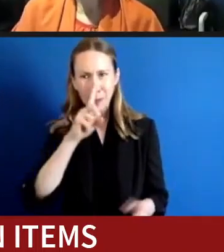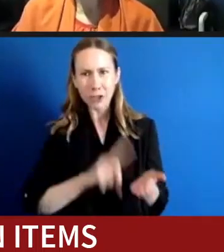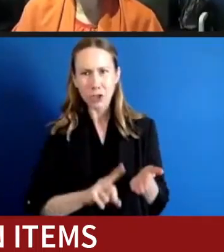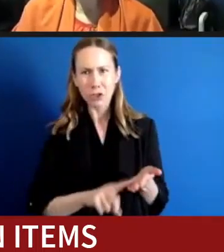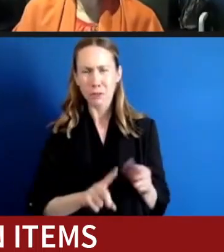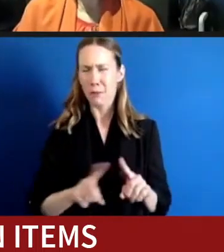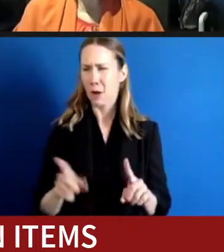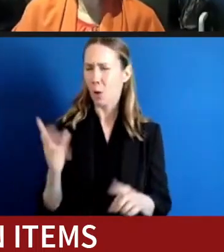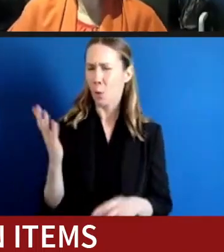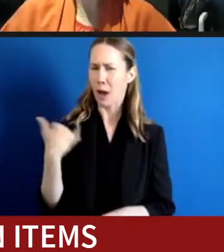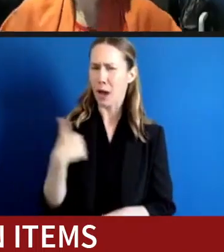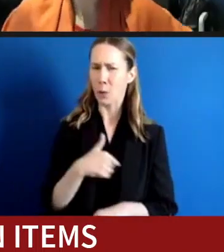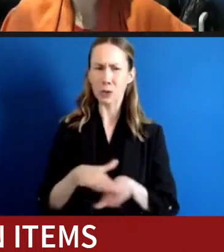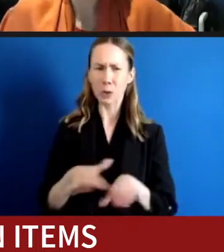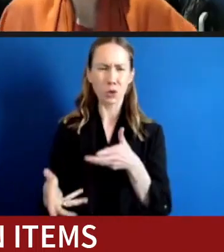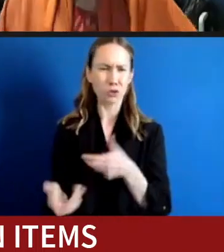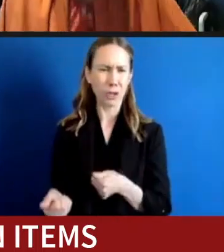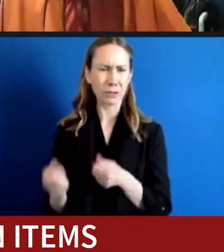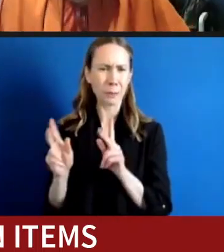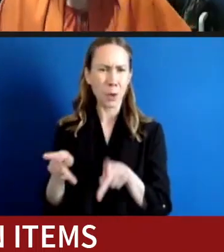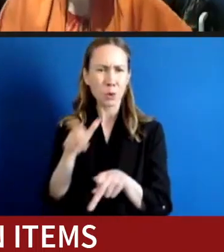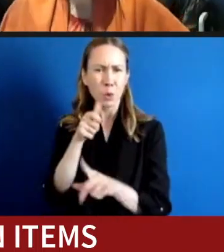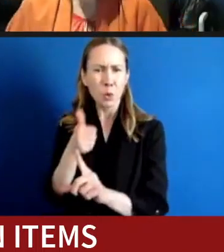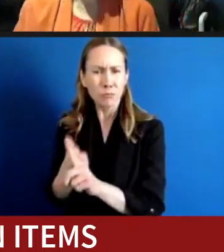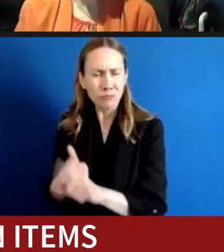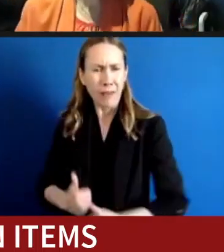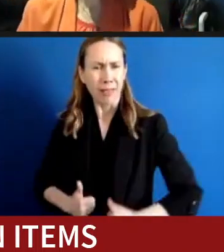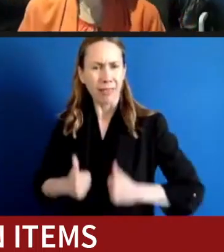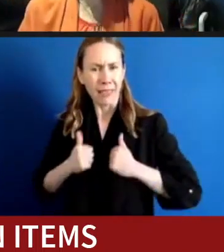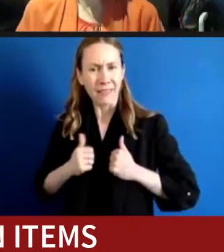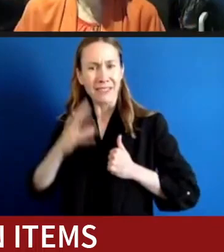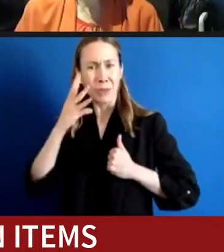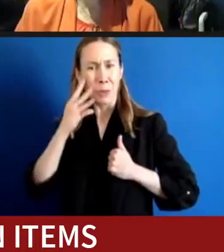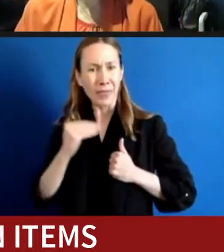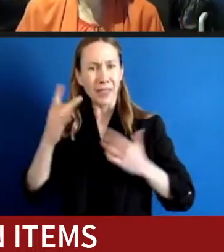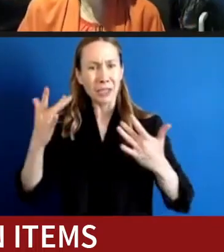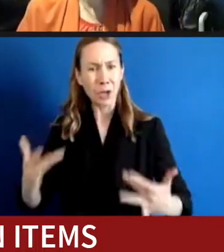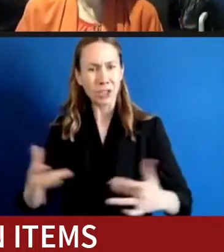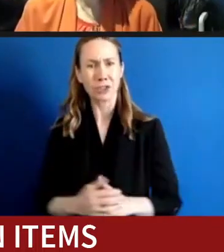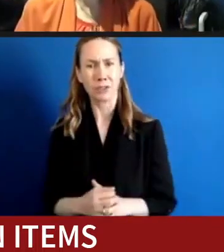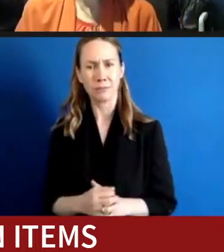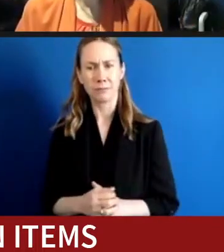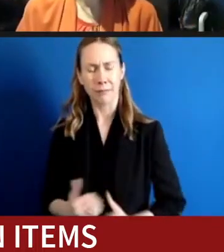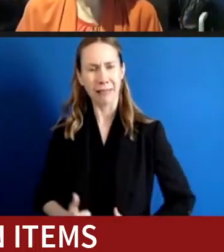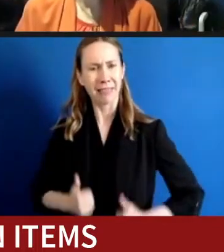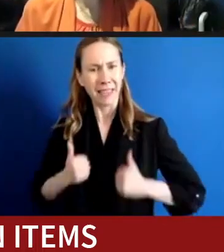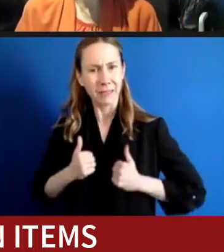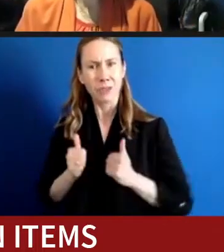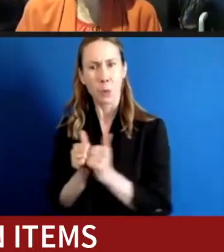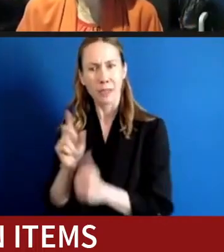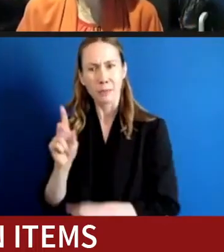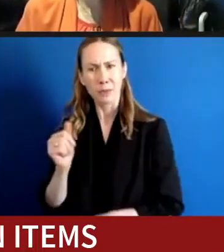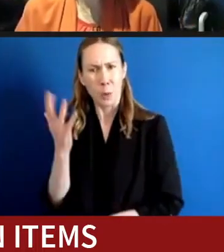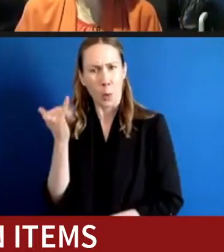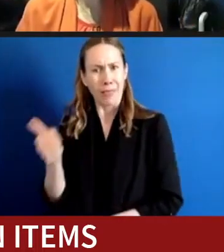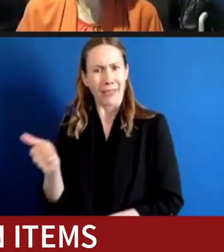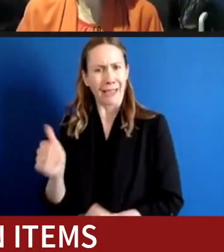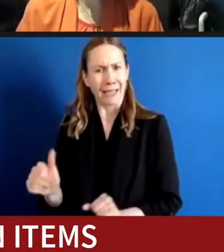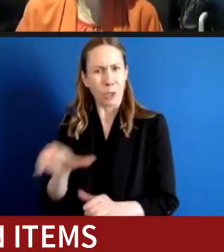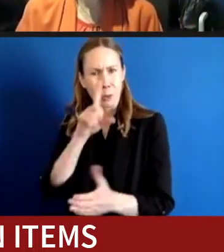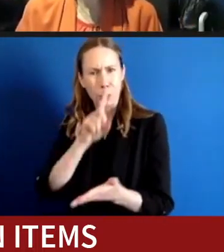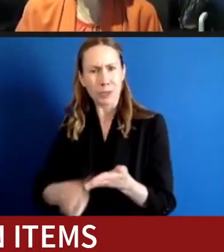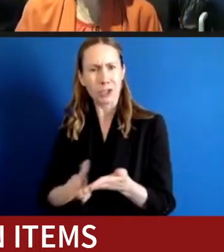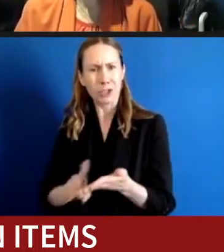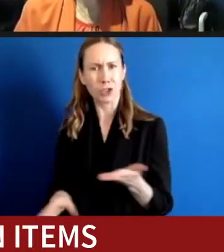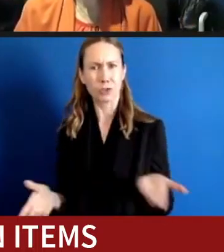trusting somebody who lives with depression, somebody who lives with like a disability to actually do the research and do it properly? That